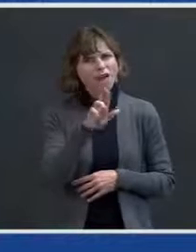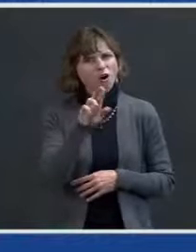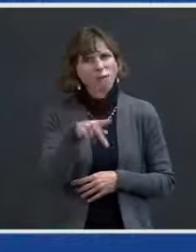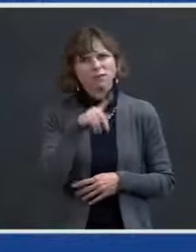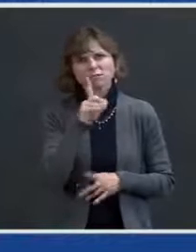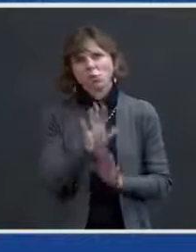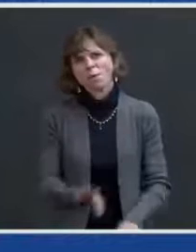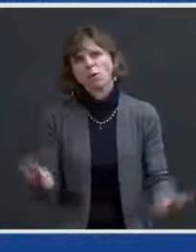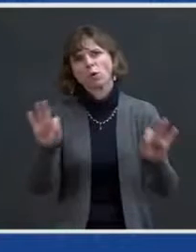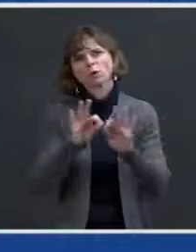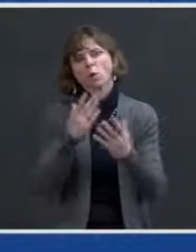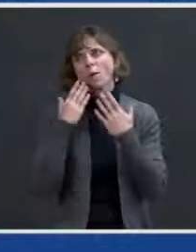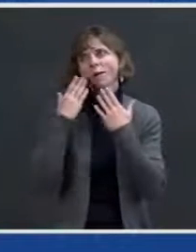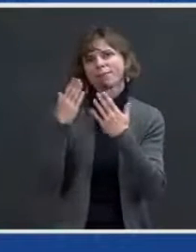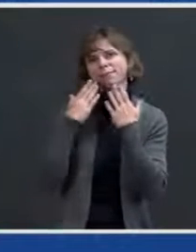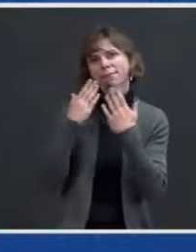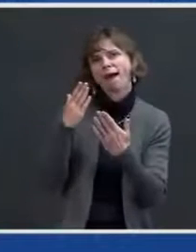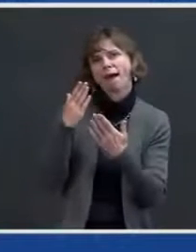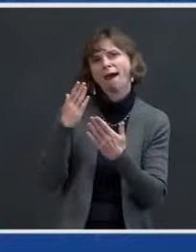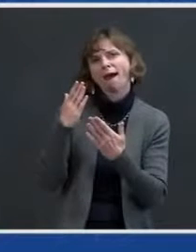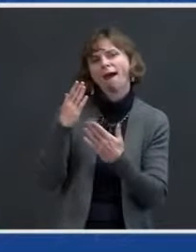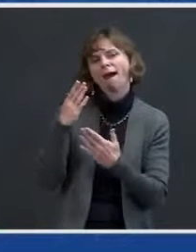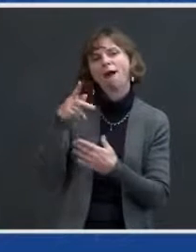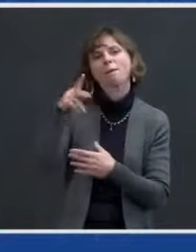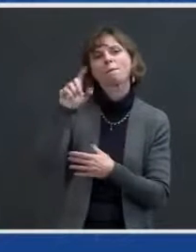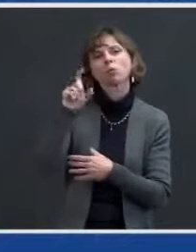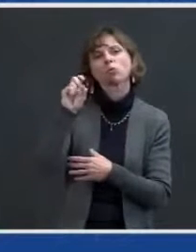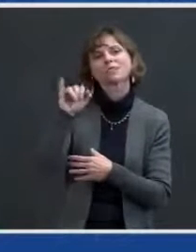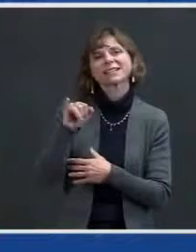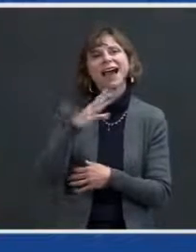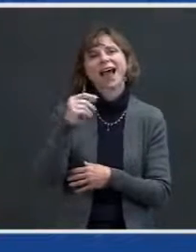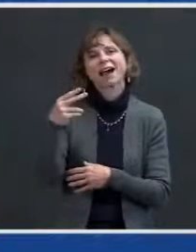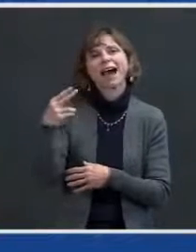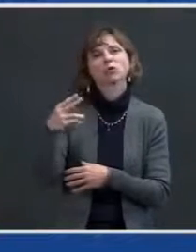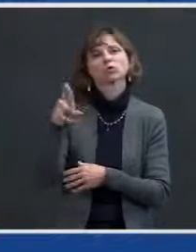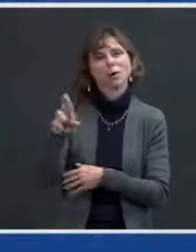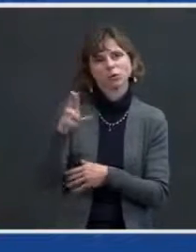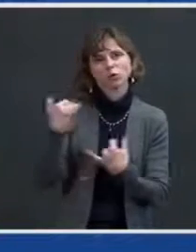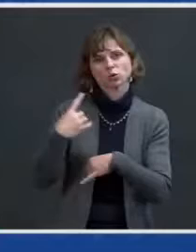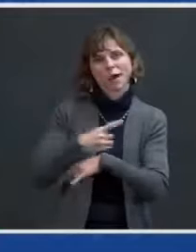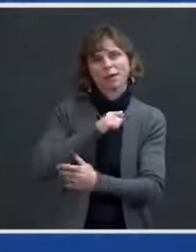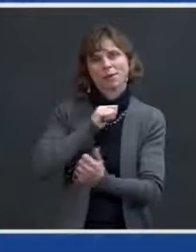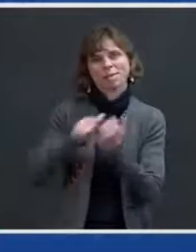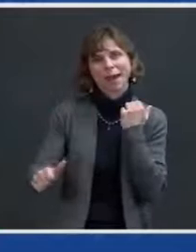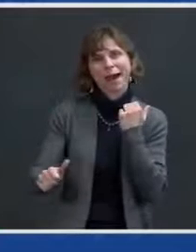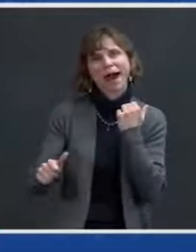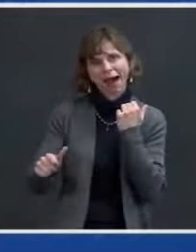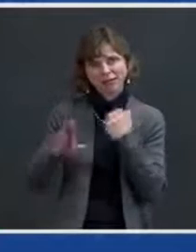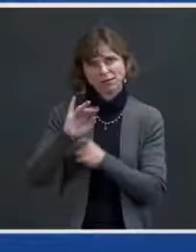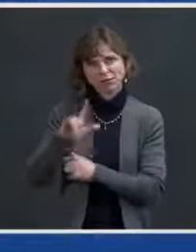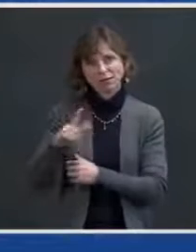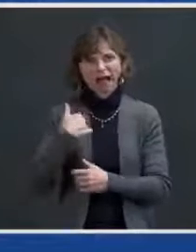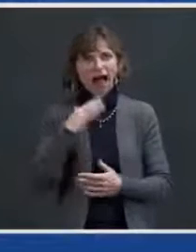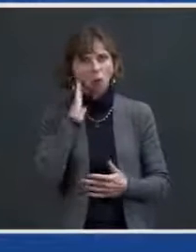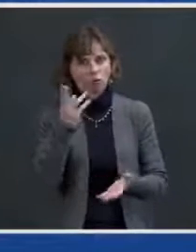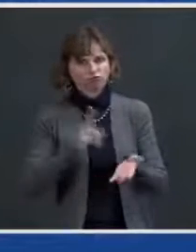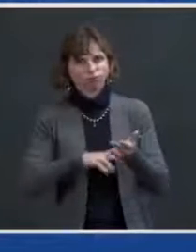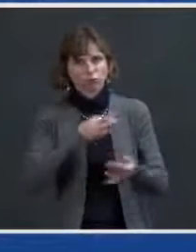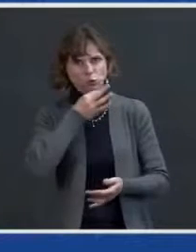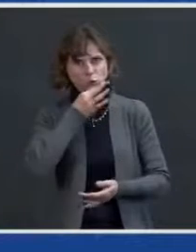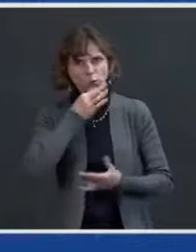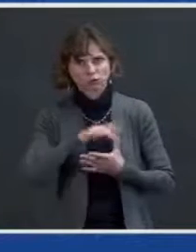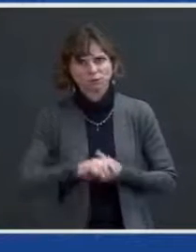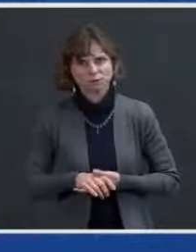want to thank Speaker Pelosi and the House of Representatives today for passing the bill, and I will be signing into law shortly. This